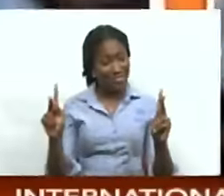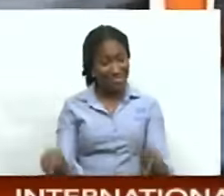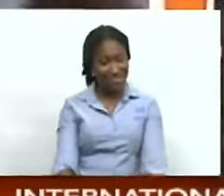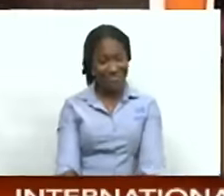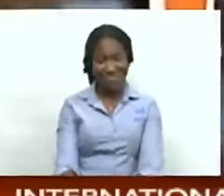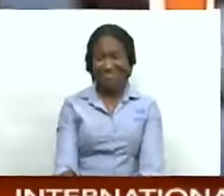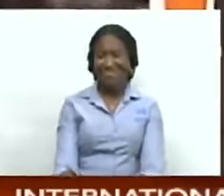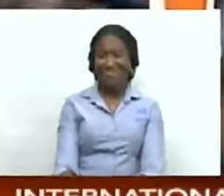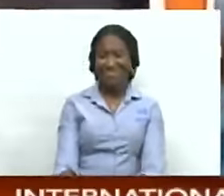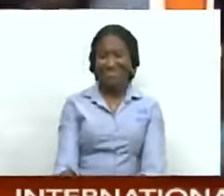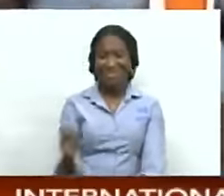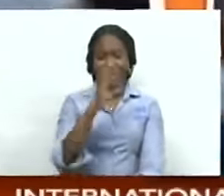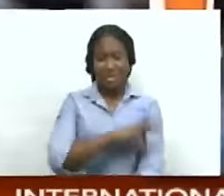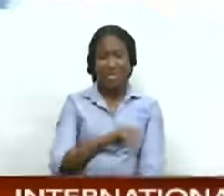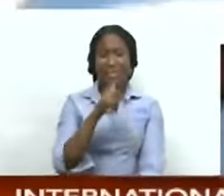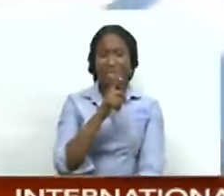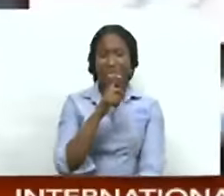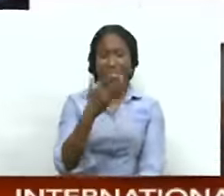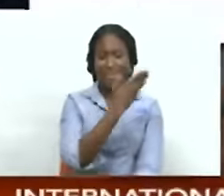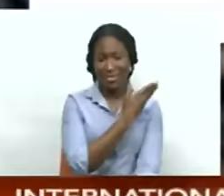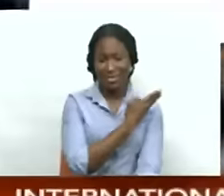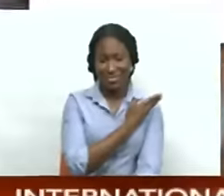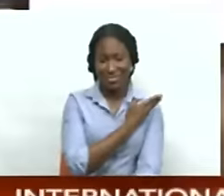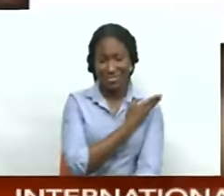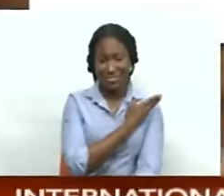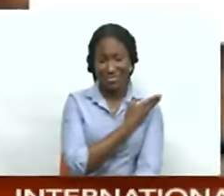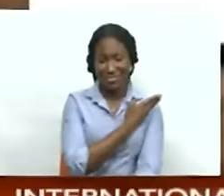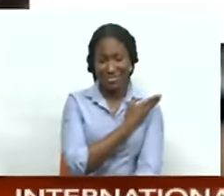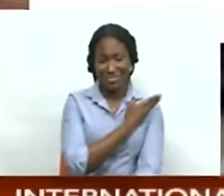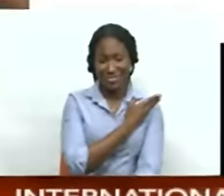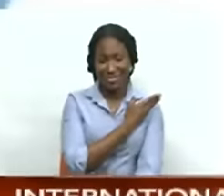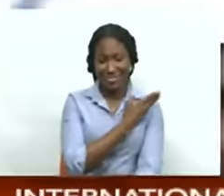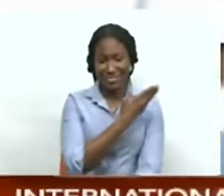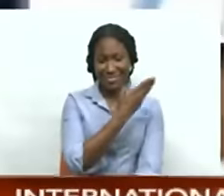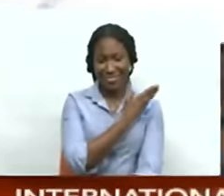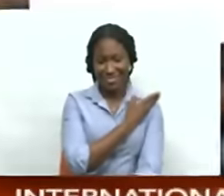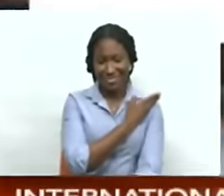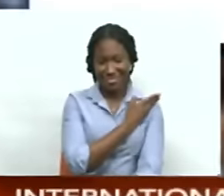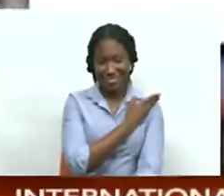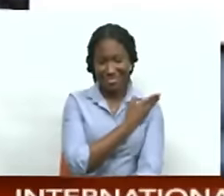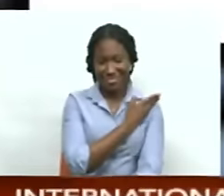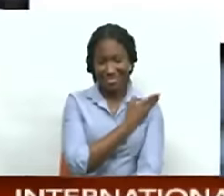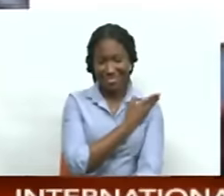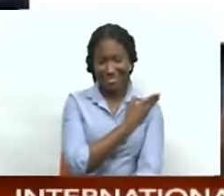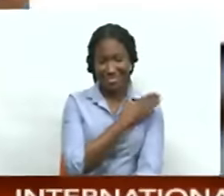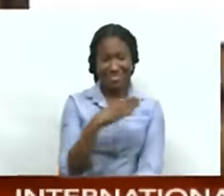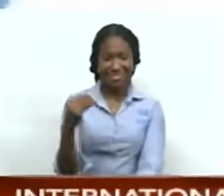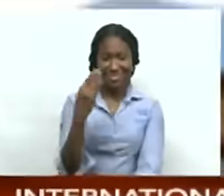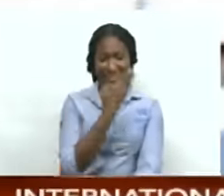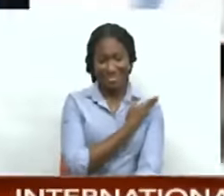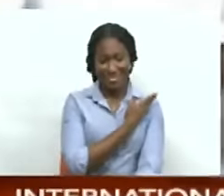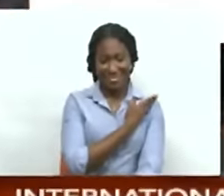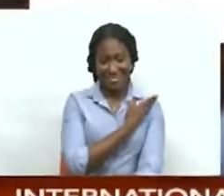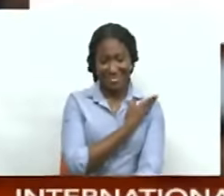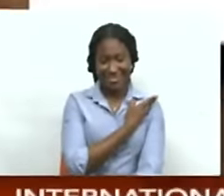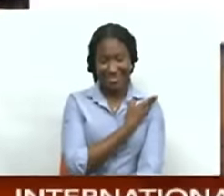you by KFC, finger-licking good, Be Mobile, Life is On, and White Oak, for the